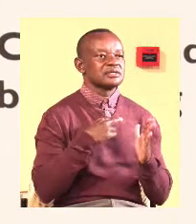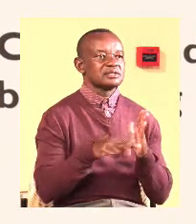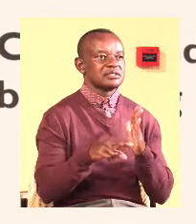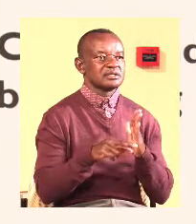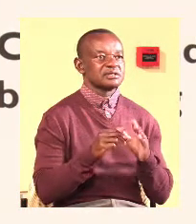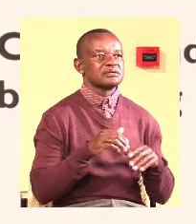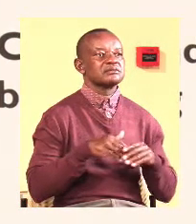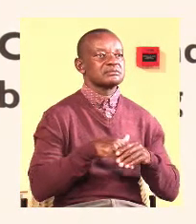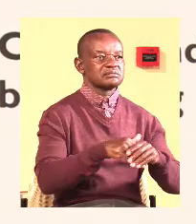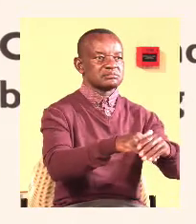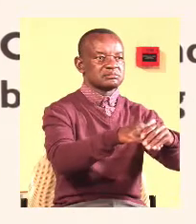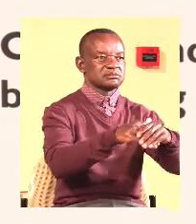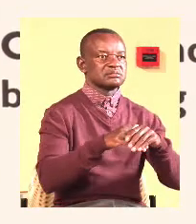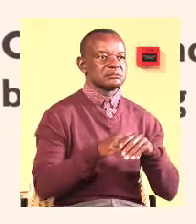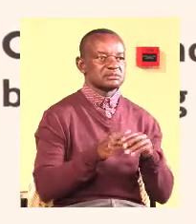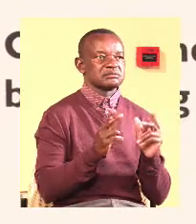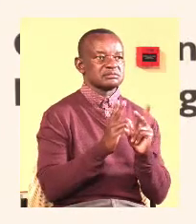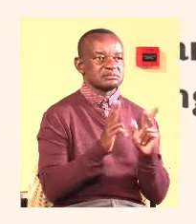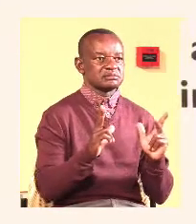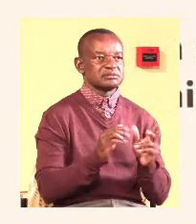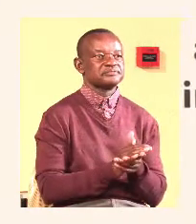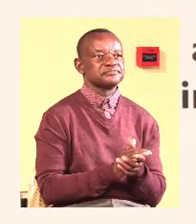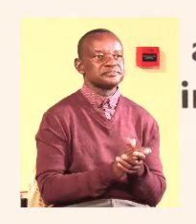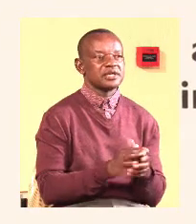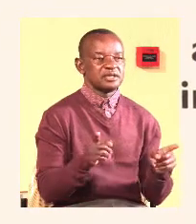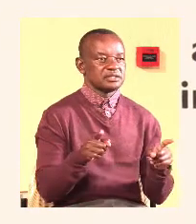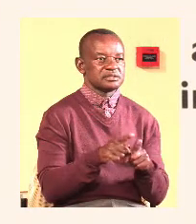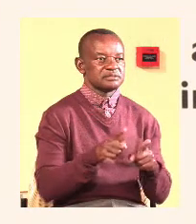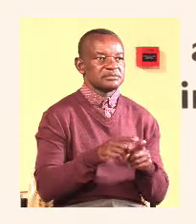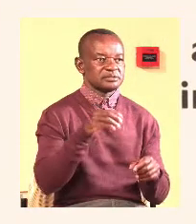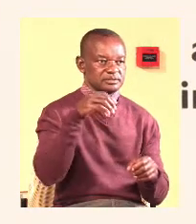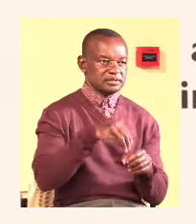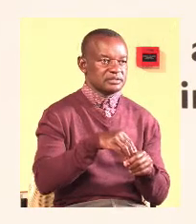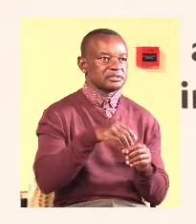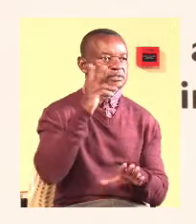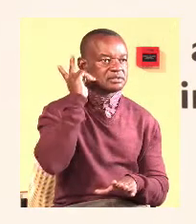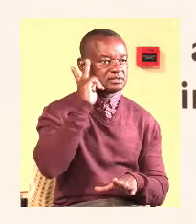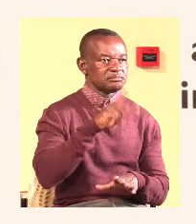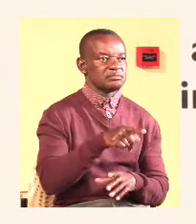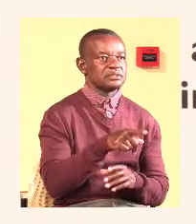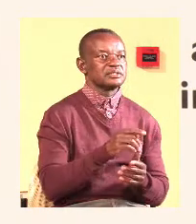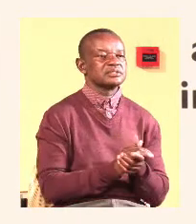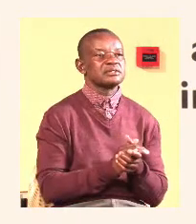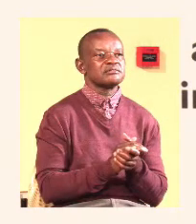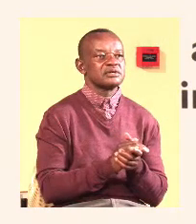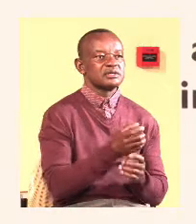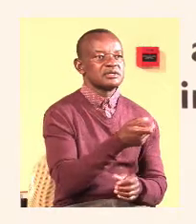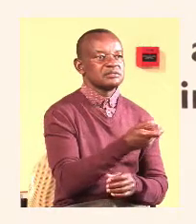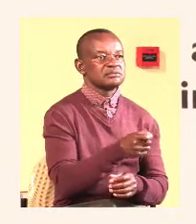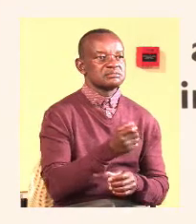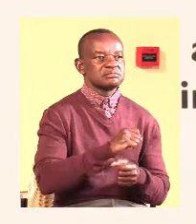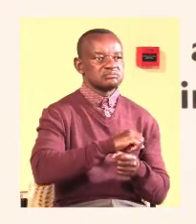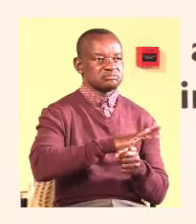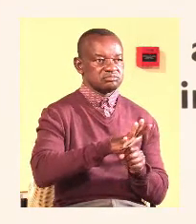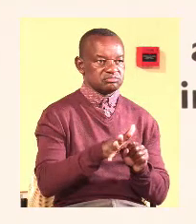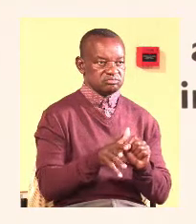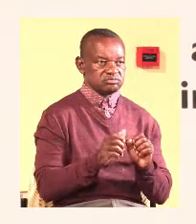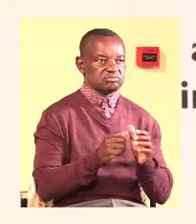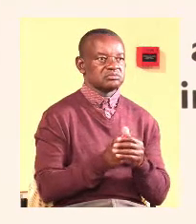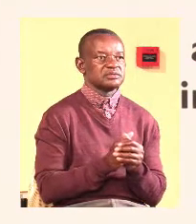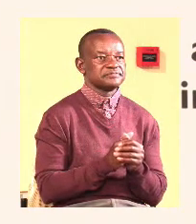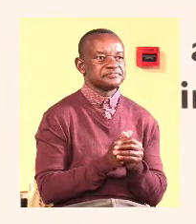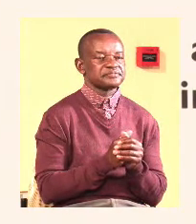also provided for in the state of emergency COVID-19 regulations, whereby it states that in a car that has